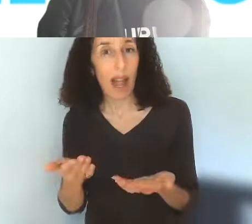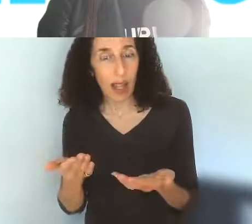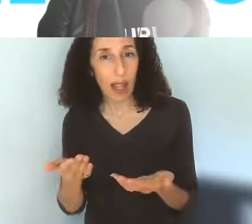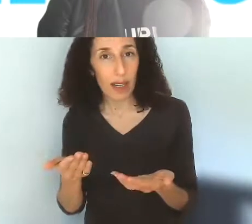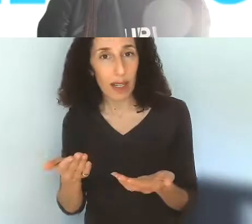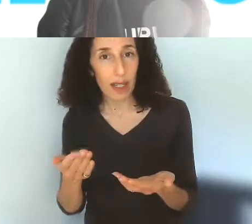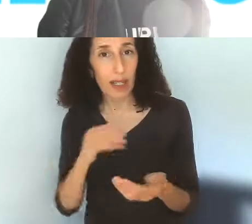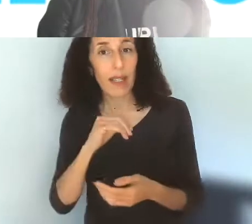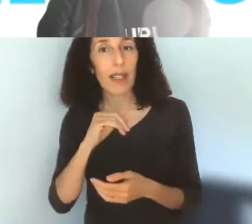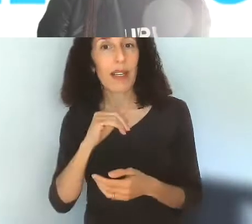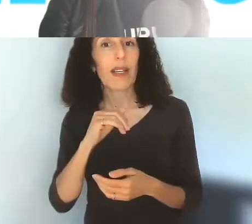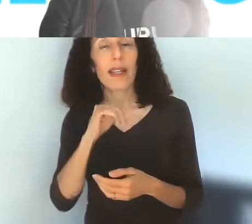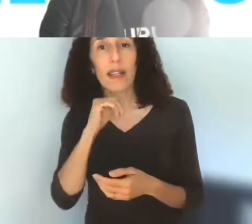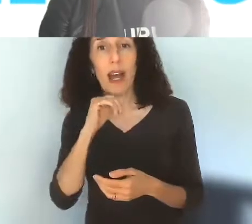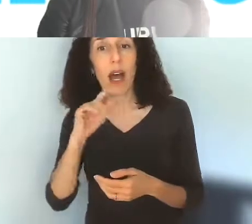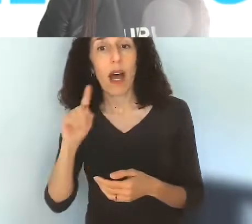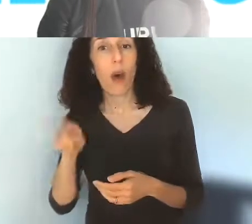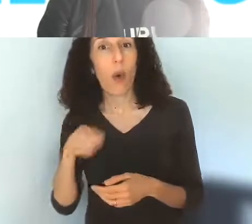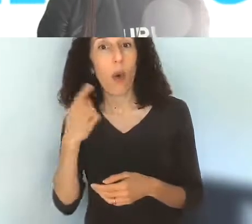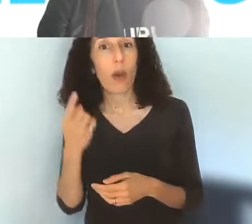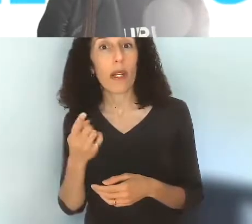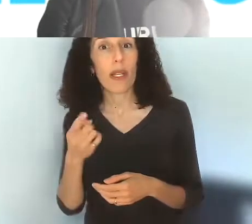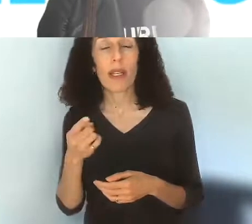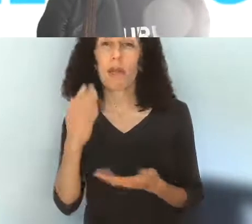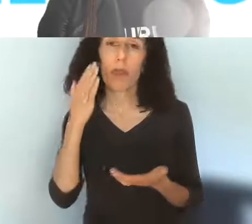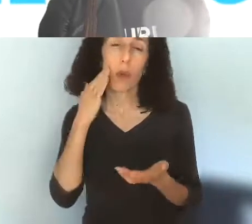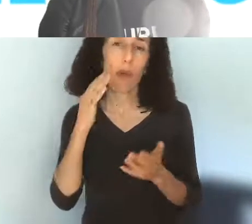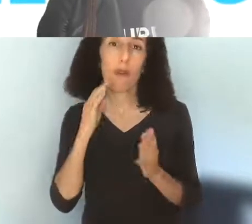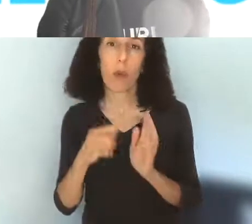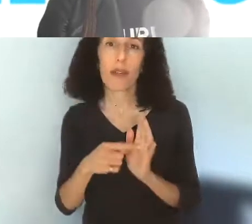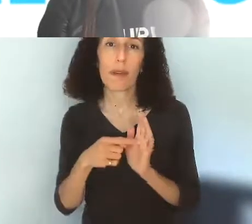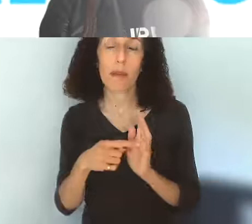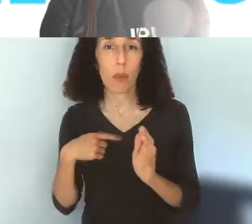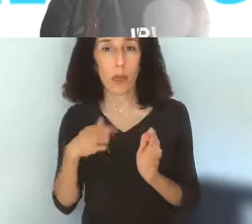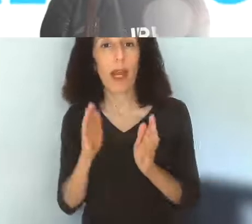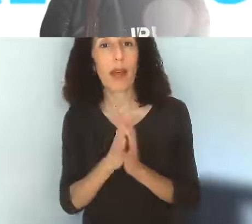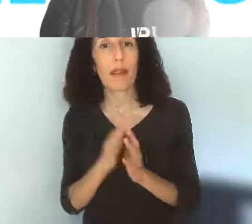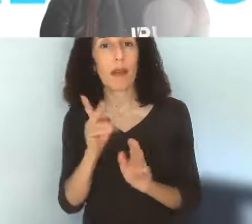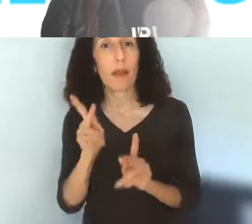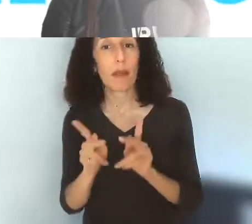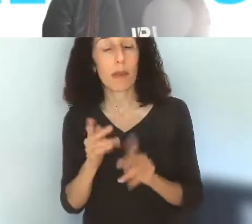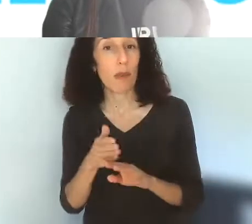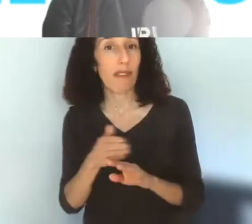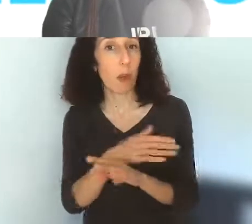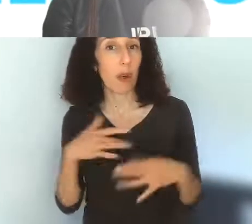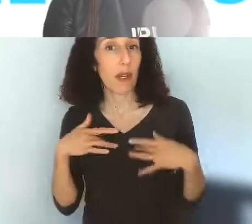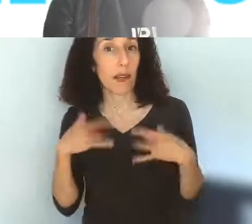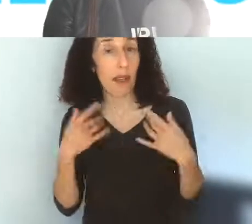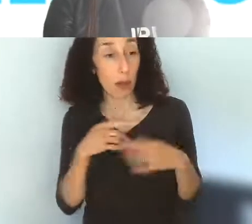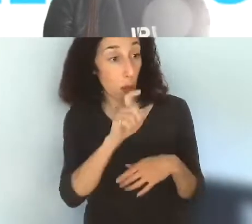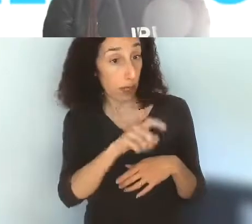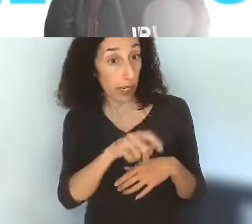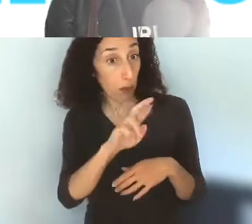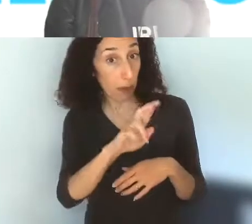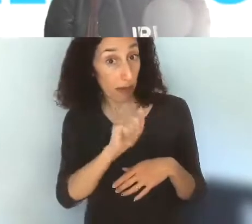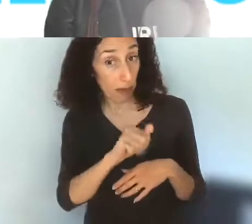doing it because, you know, we ask people before the event whether they need accommodations. Everyone said no, but that's not a reason